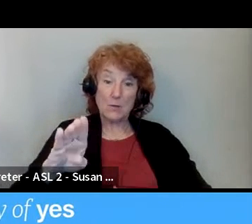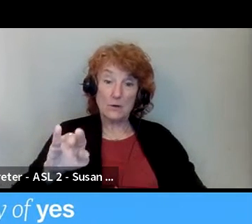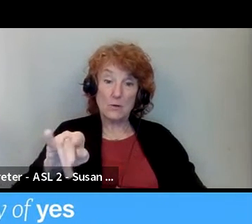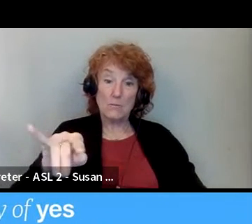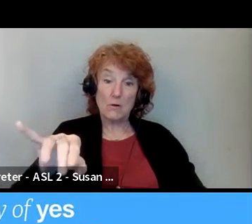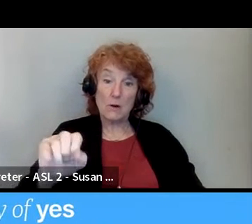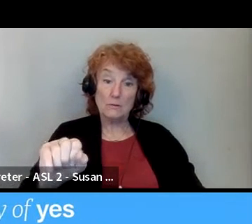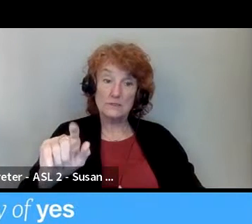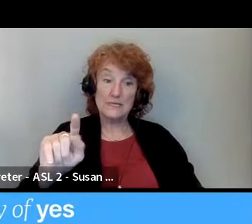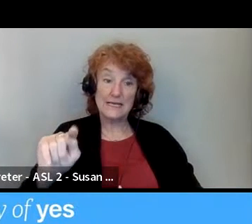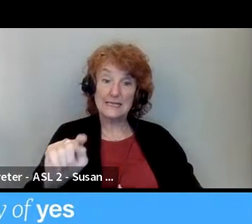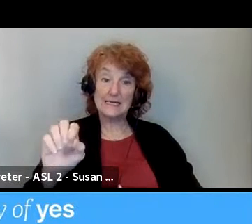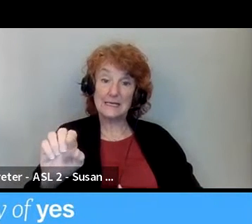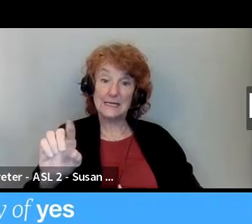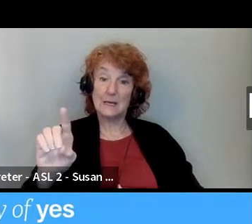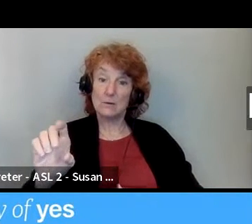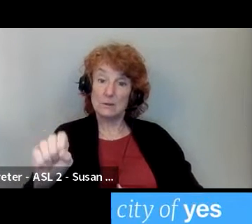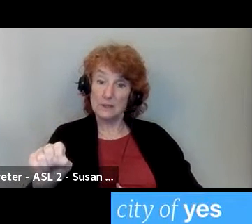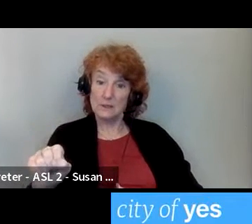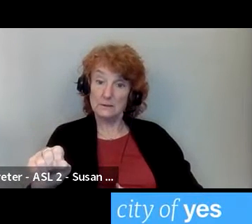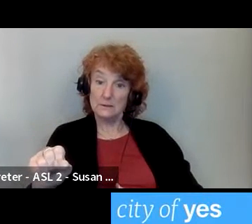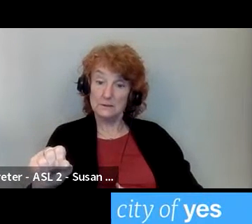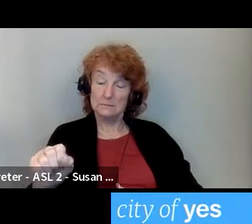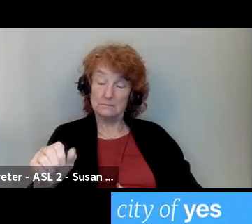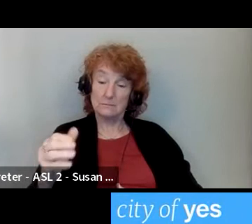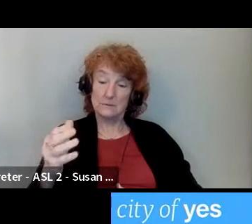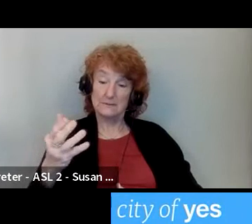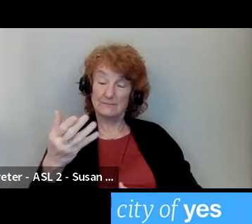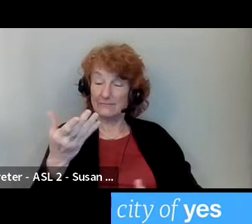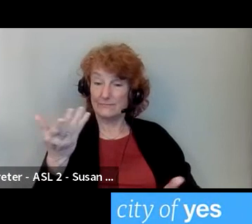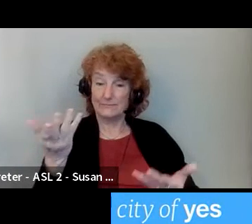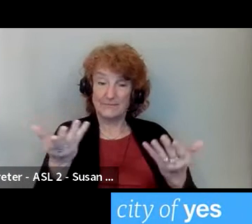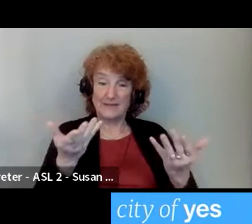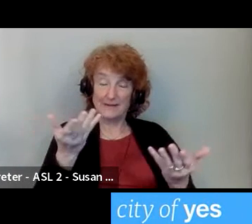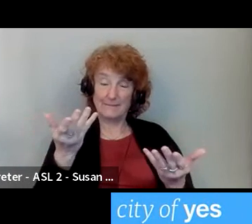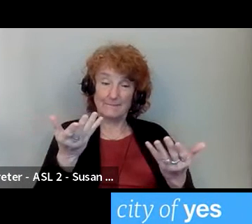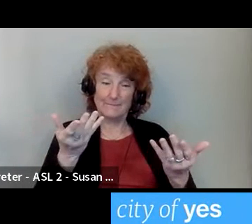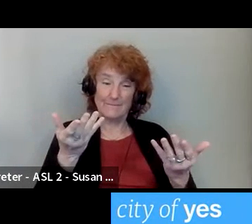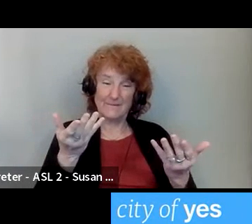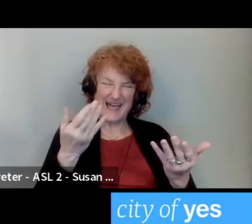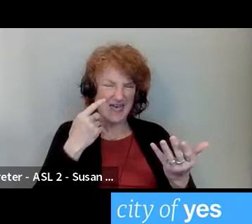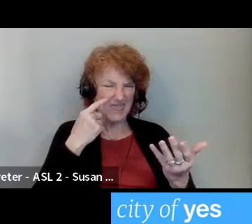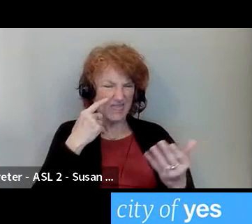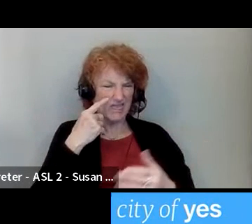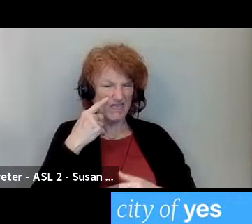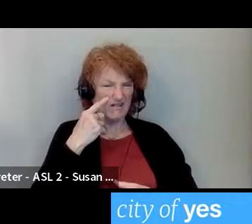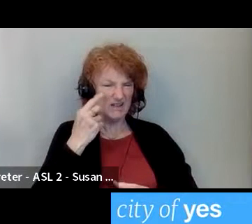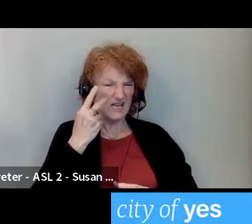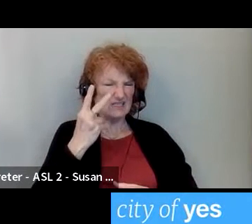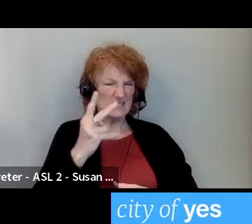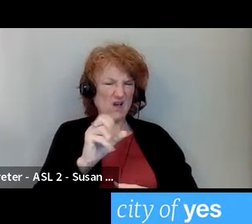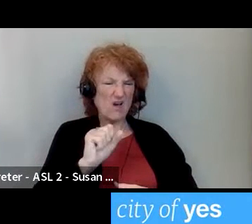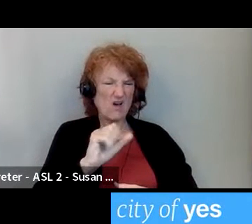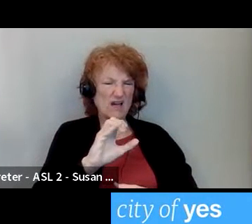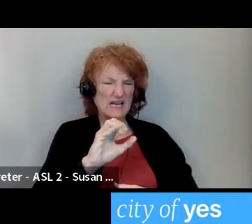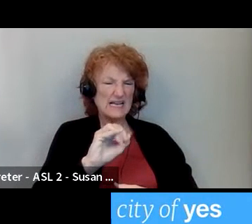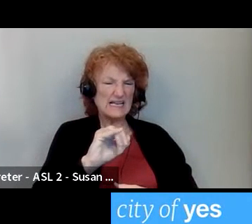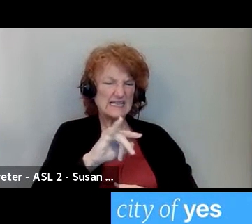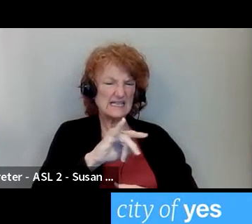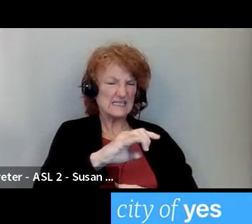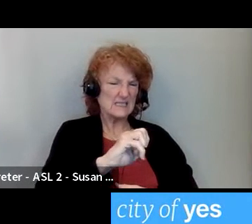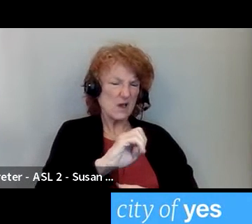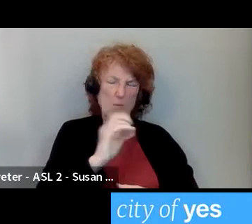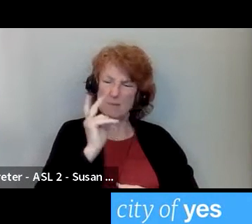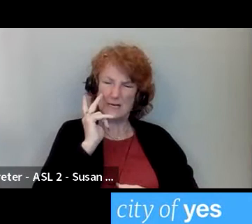for your making of purposes of the map. I thought I had seen that in the scope. Could you